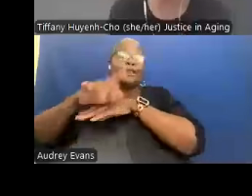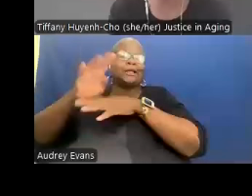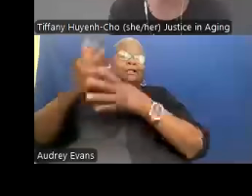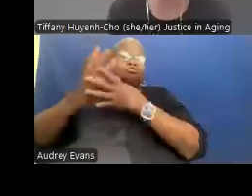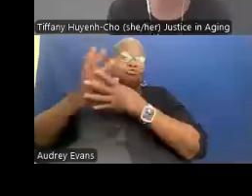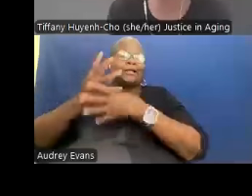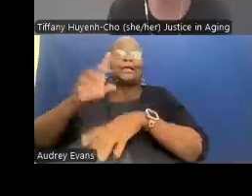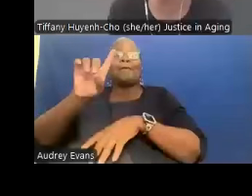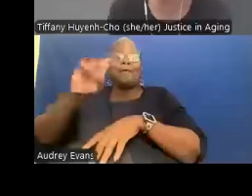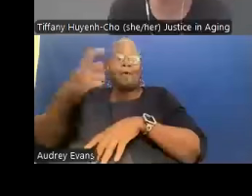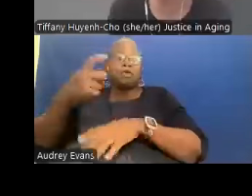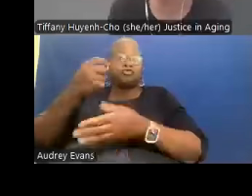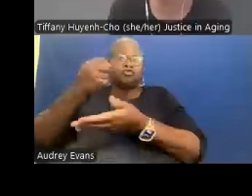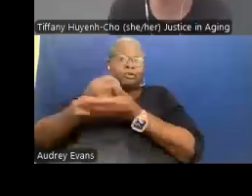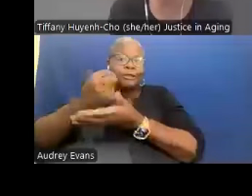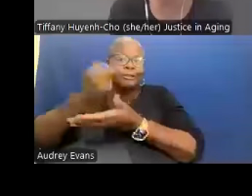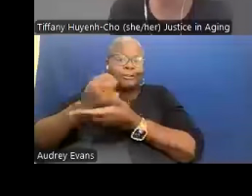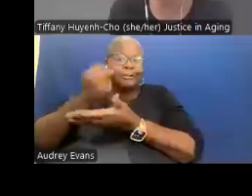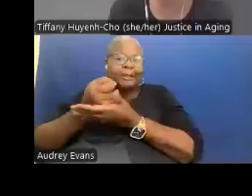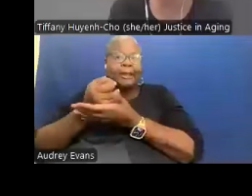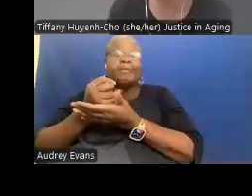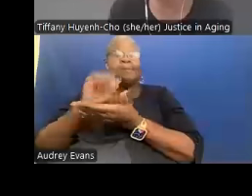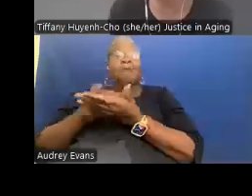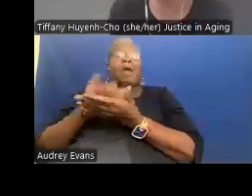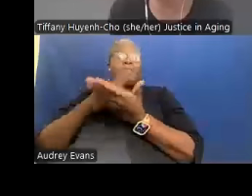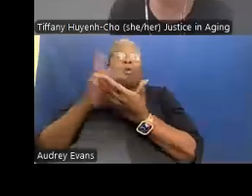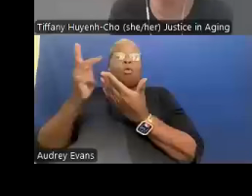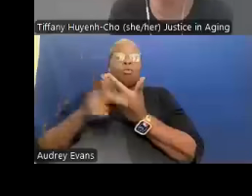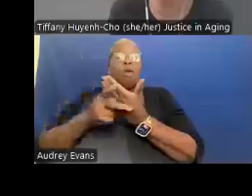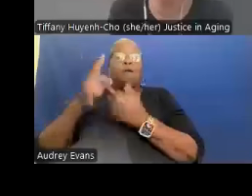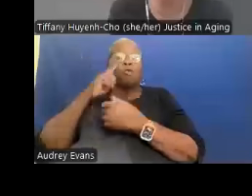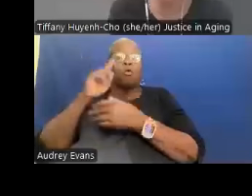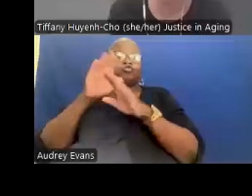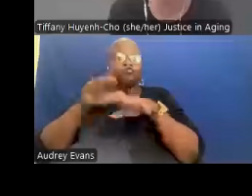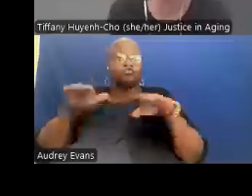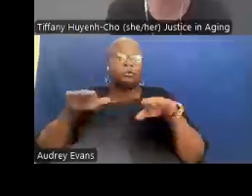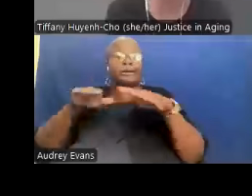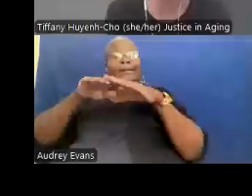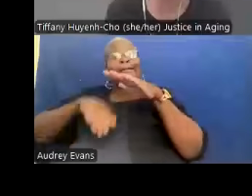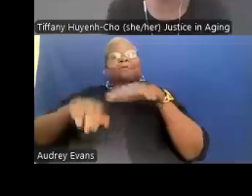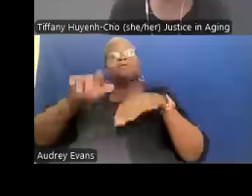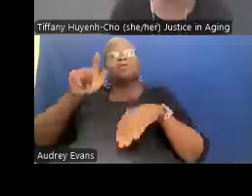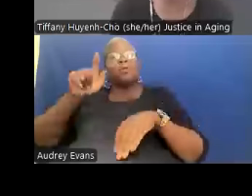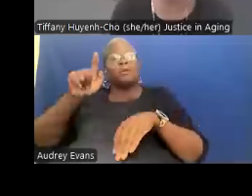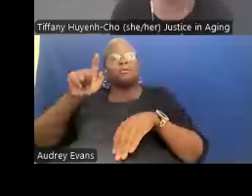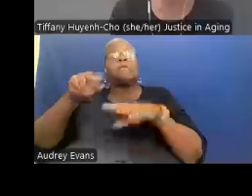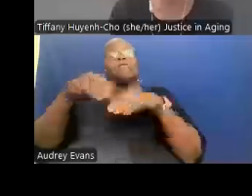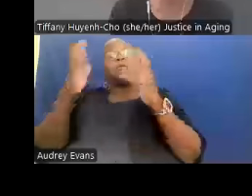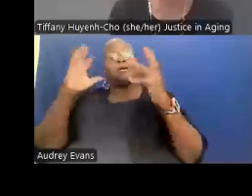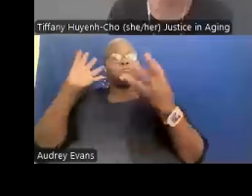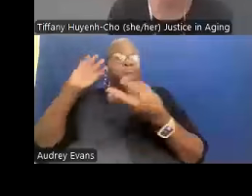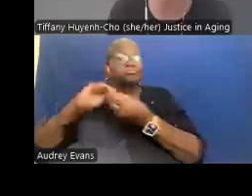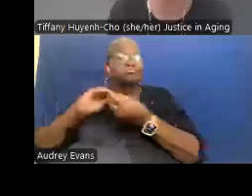and treatment is a program for children under 21. It provides comprehensive